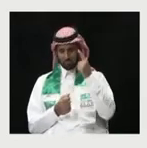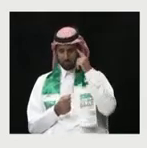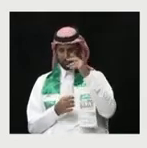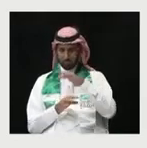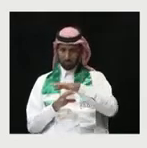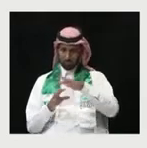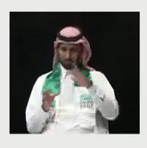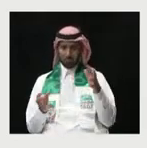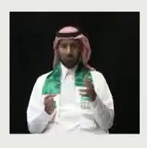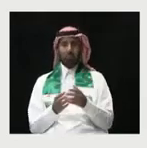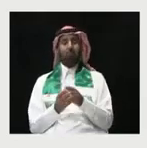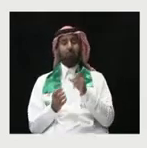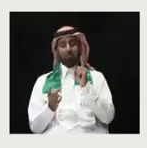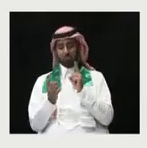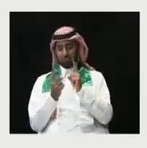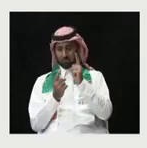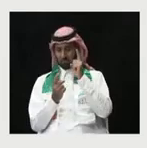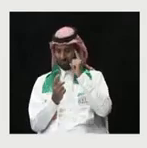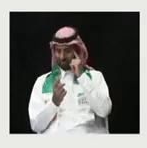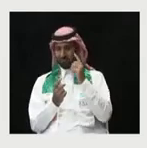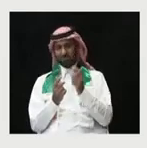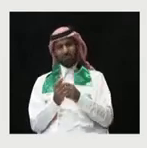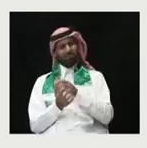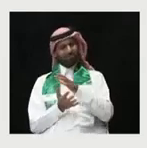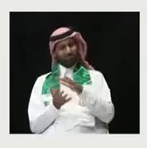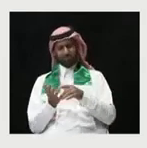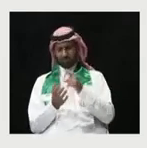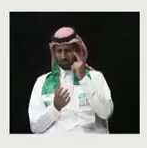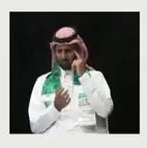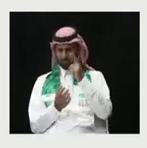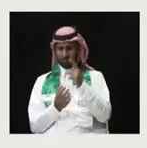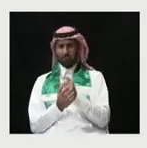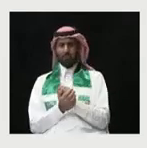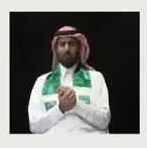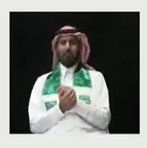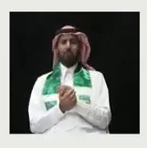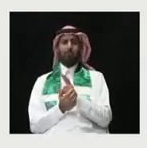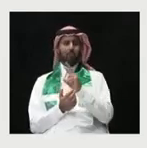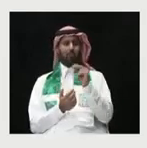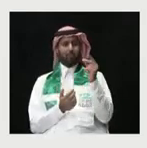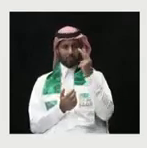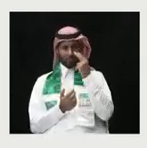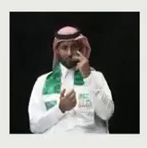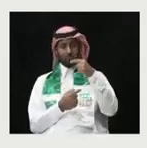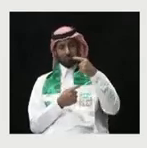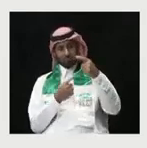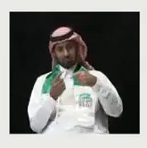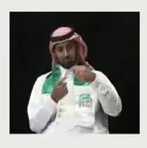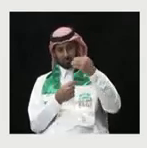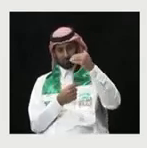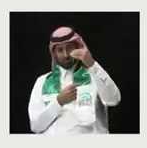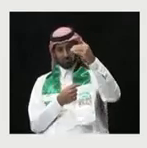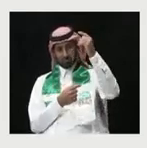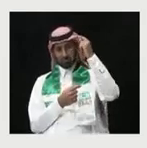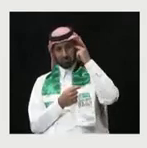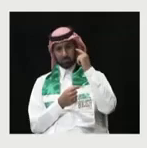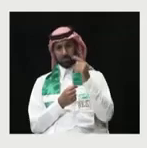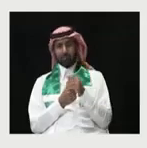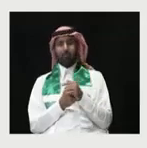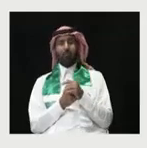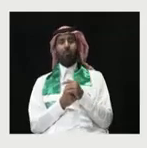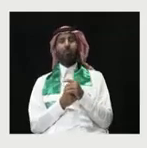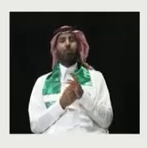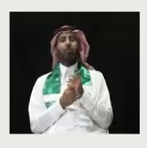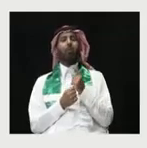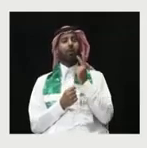in facing challenges and seizing opportunity. So you are ready to face any challenge and